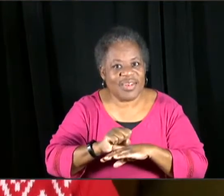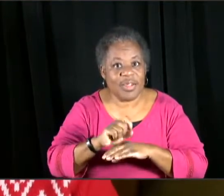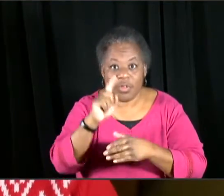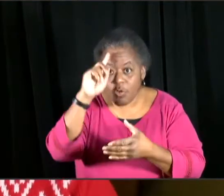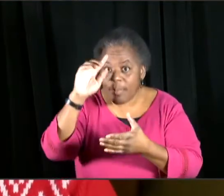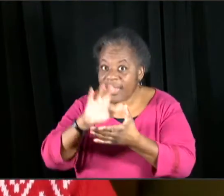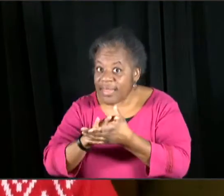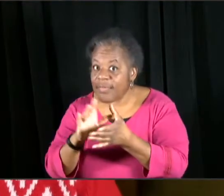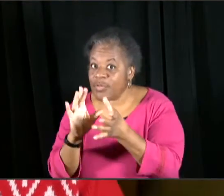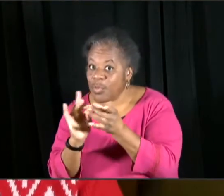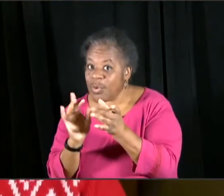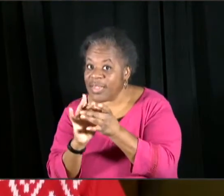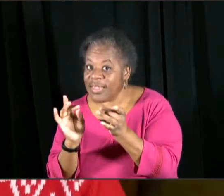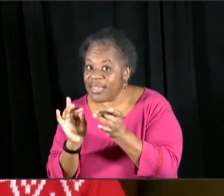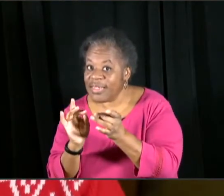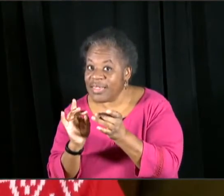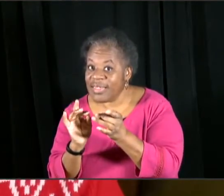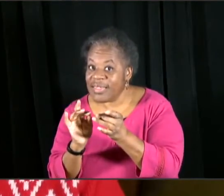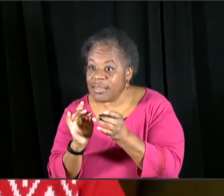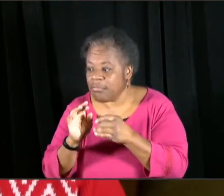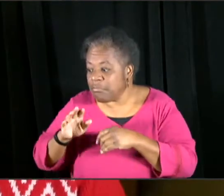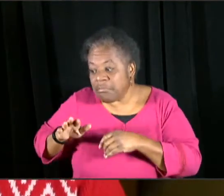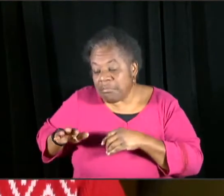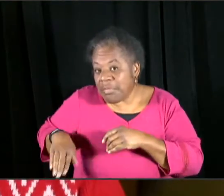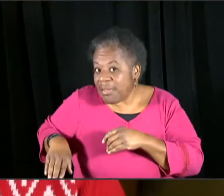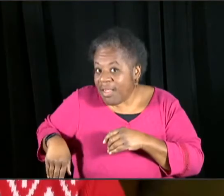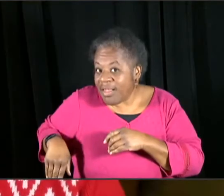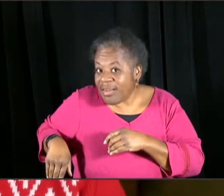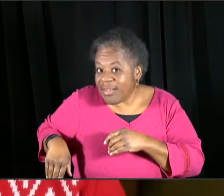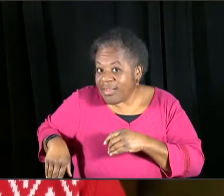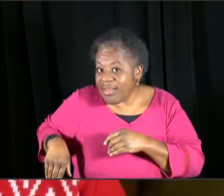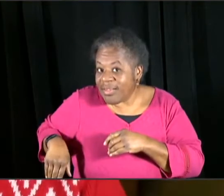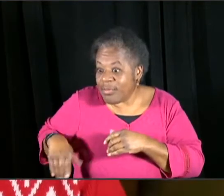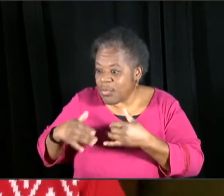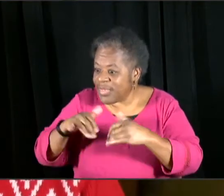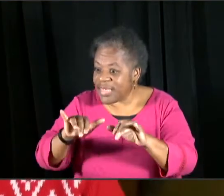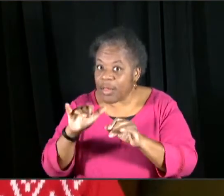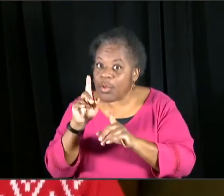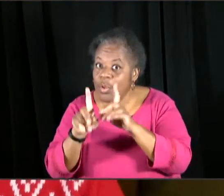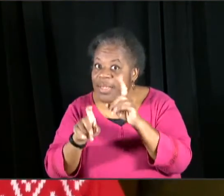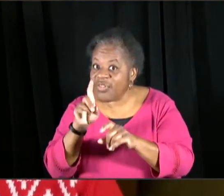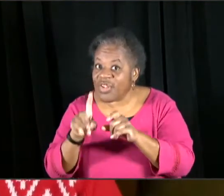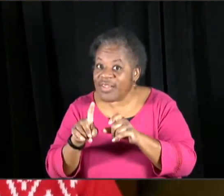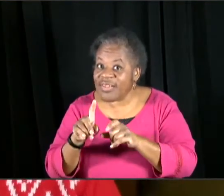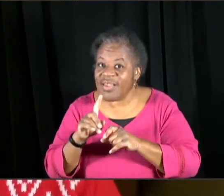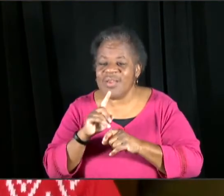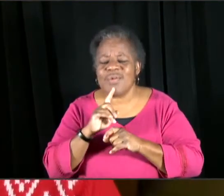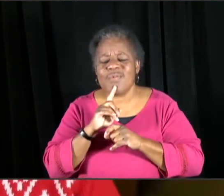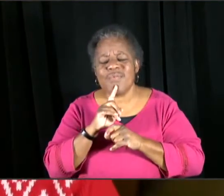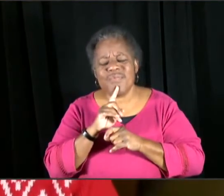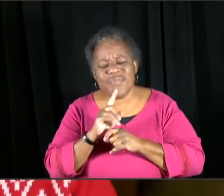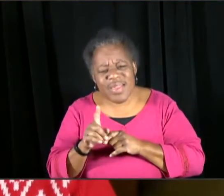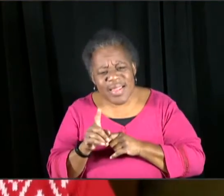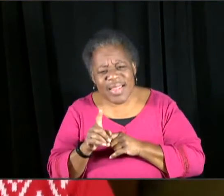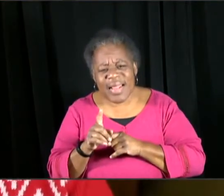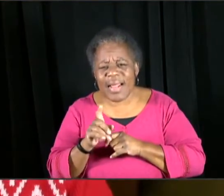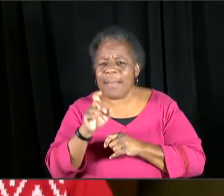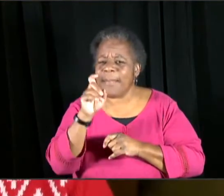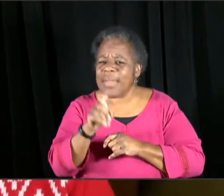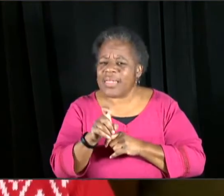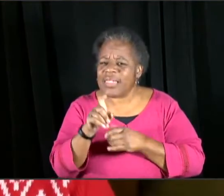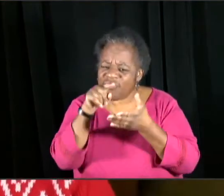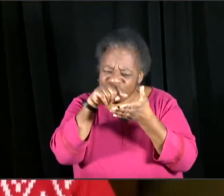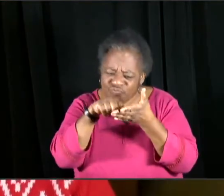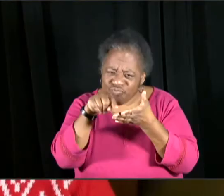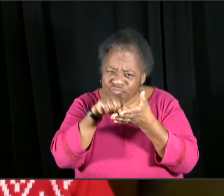believe it? If you don't, or if you still have questions, you really owe it to yourself to investigate.